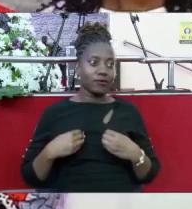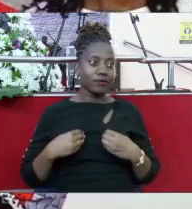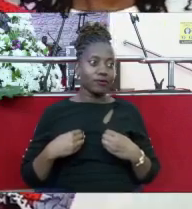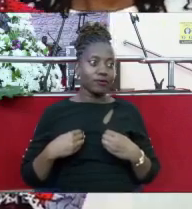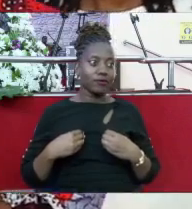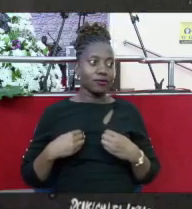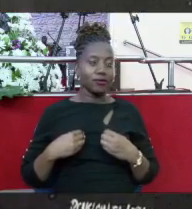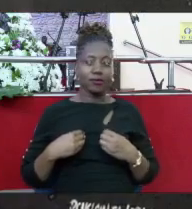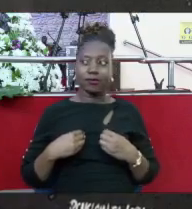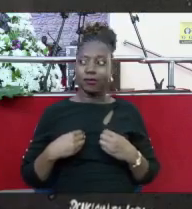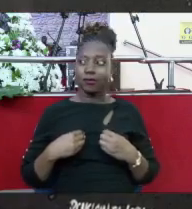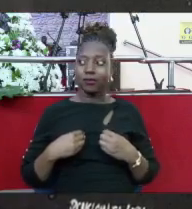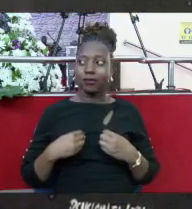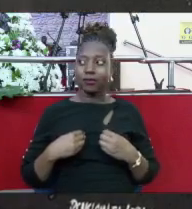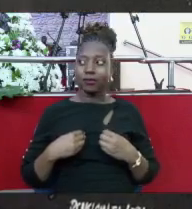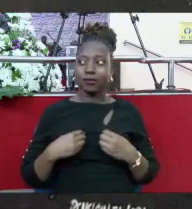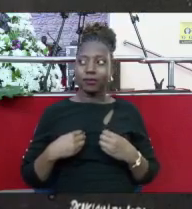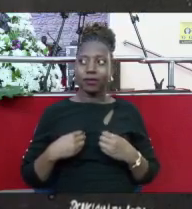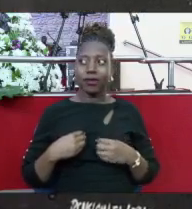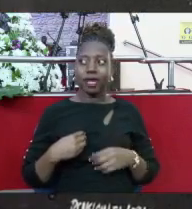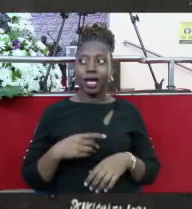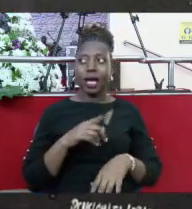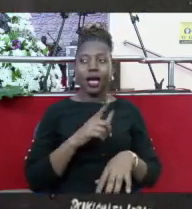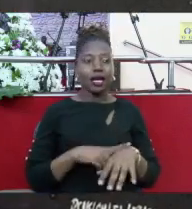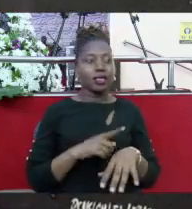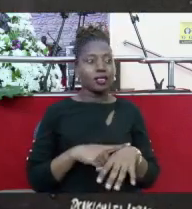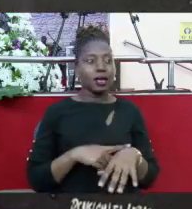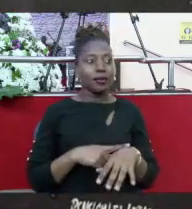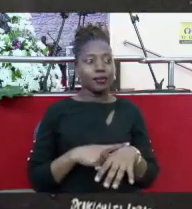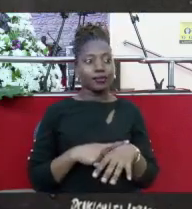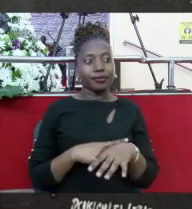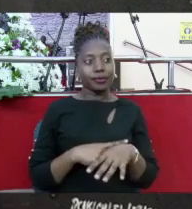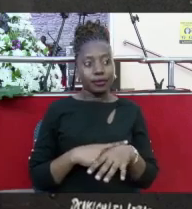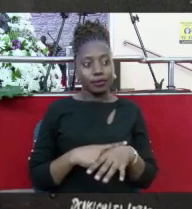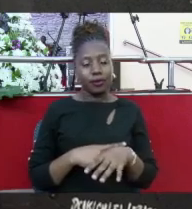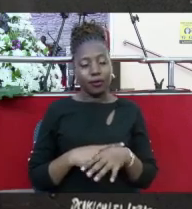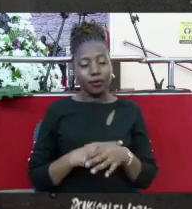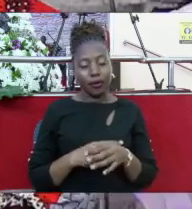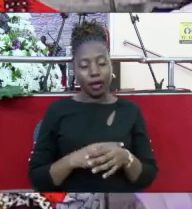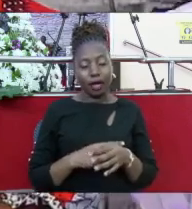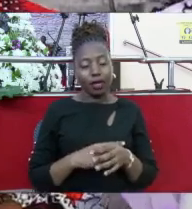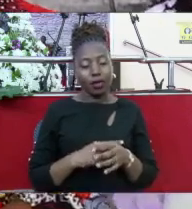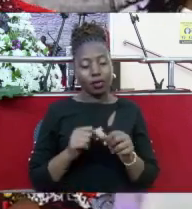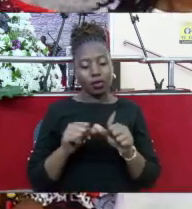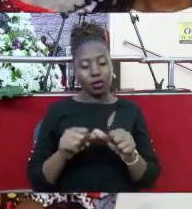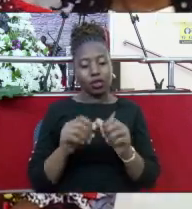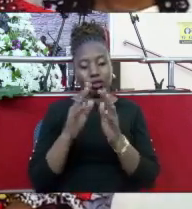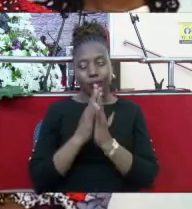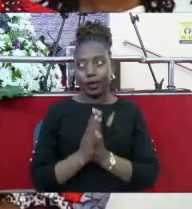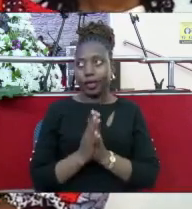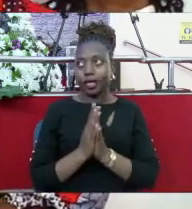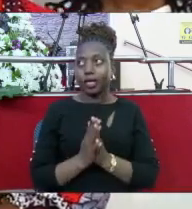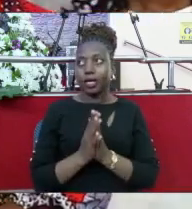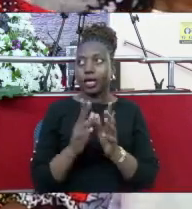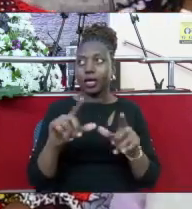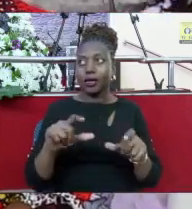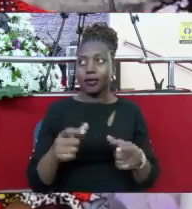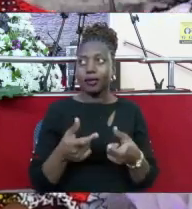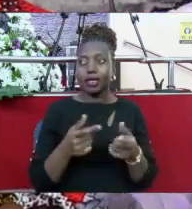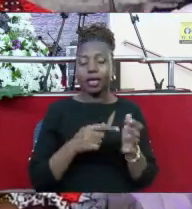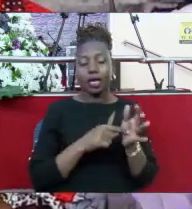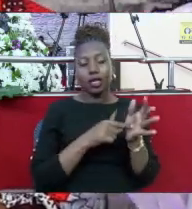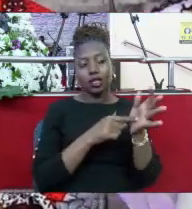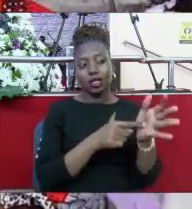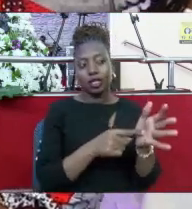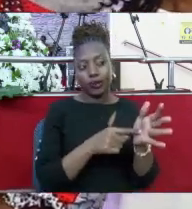As the ministers are praying for you, I want media, if you can project for us, just project for me,